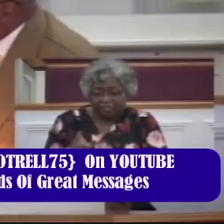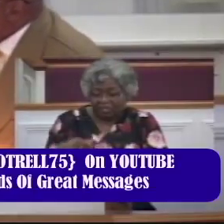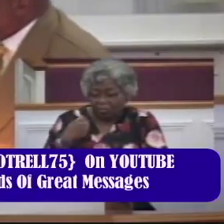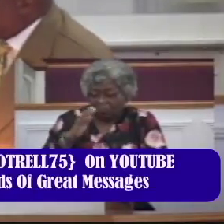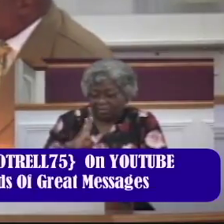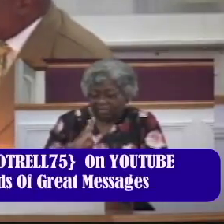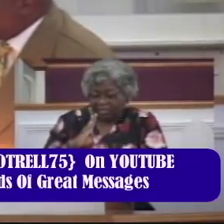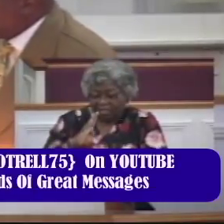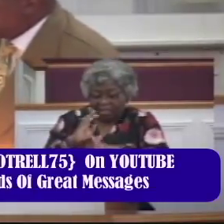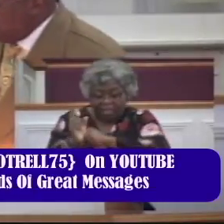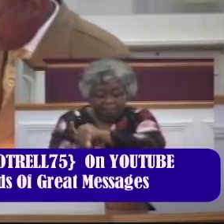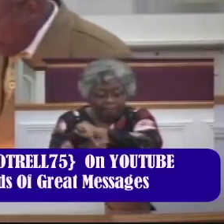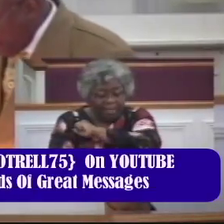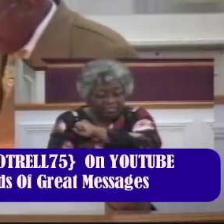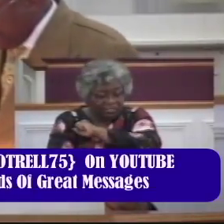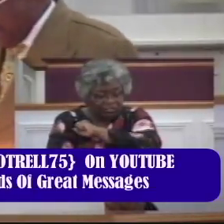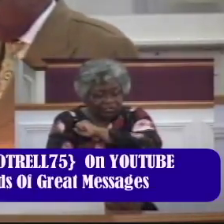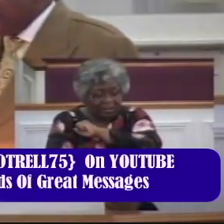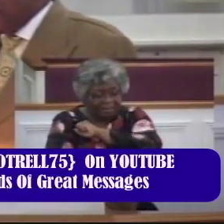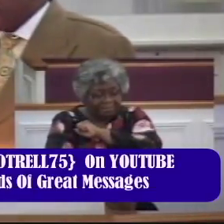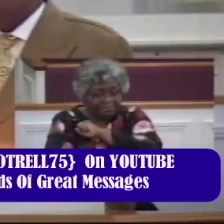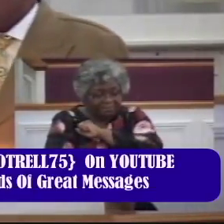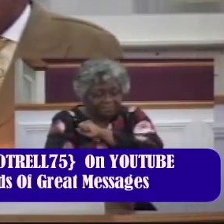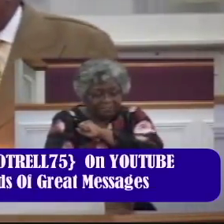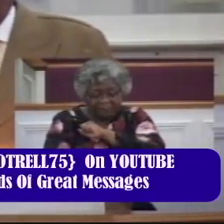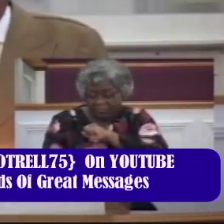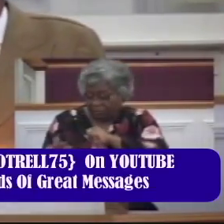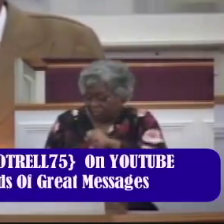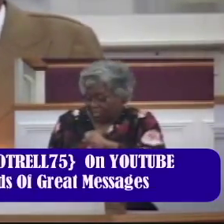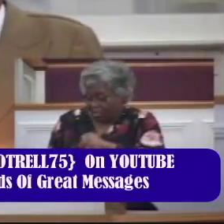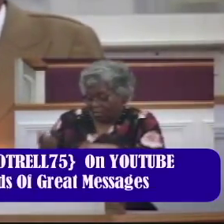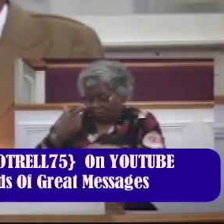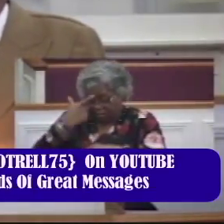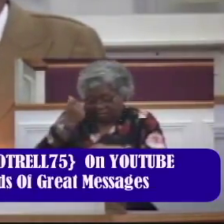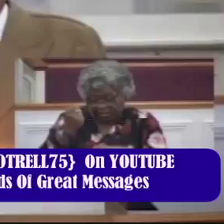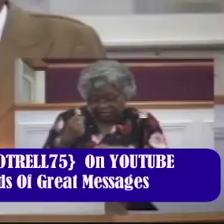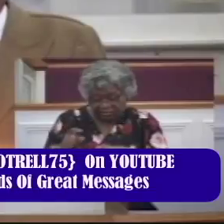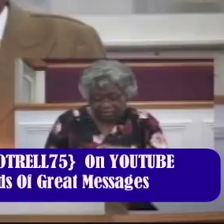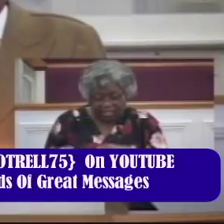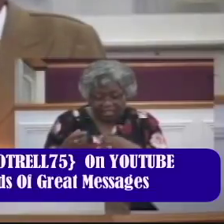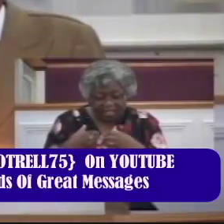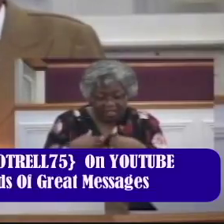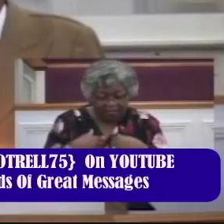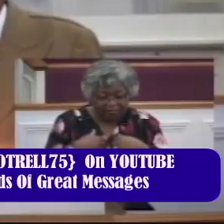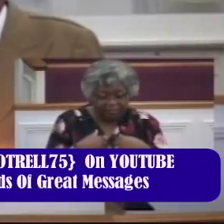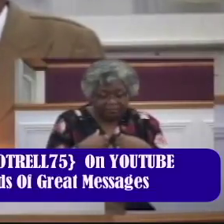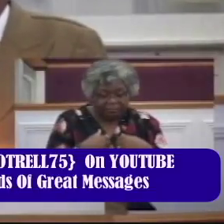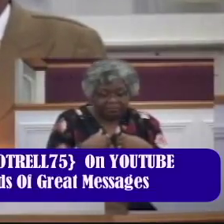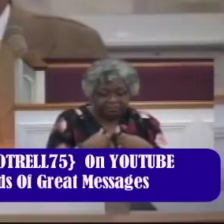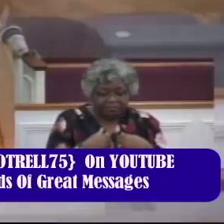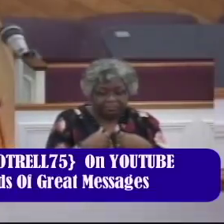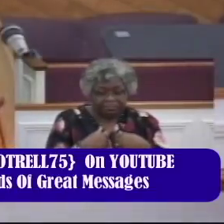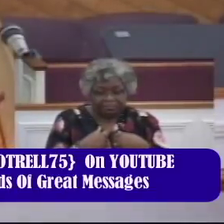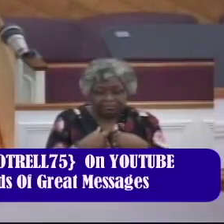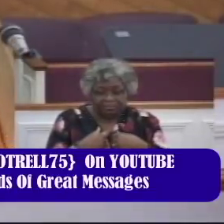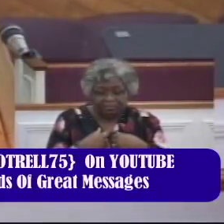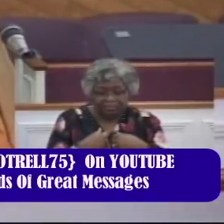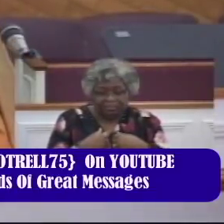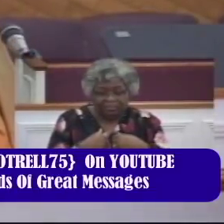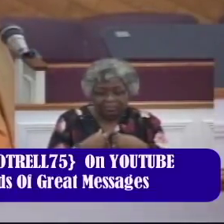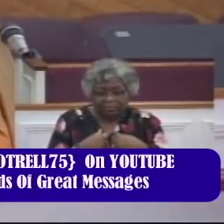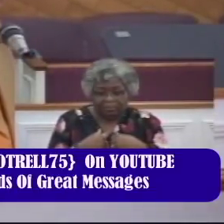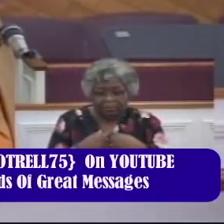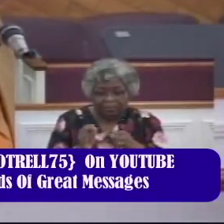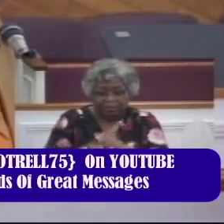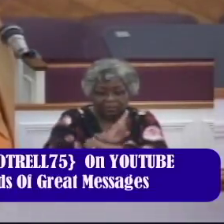be punished down there because they have taken on the spirit